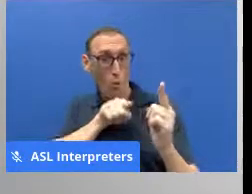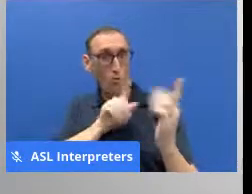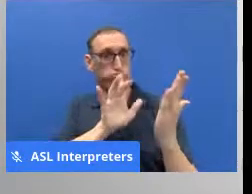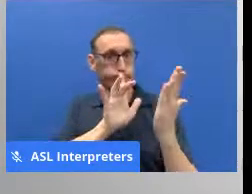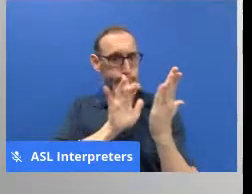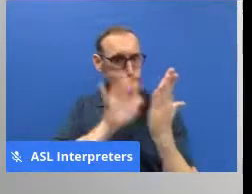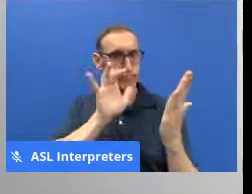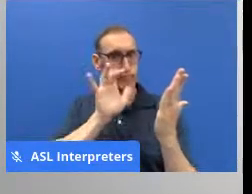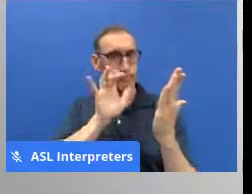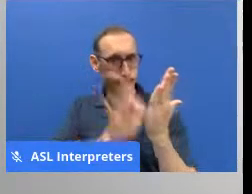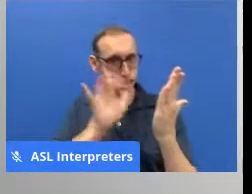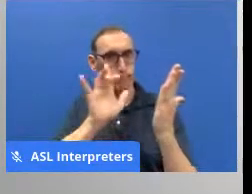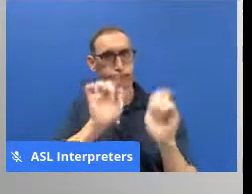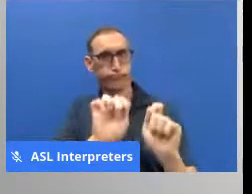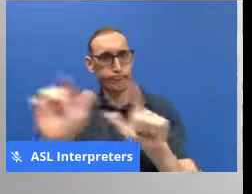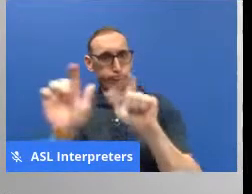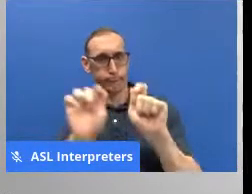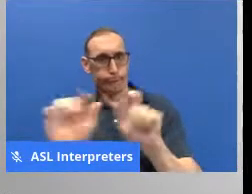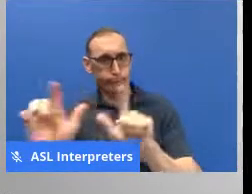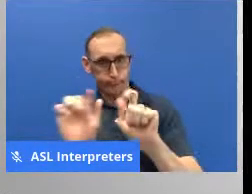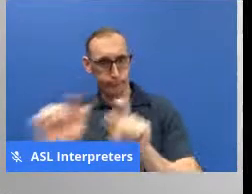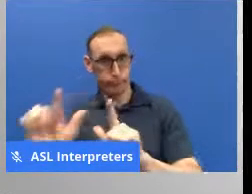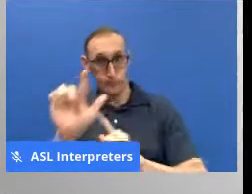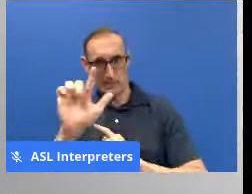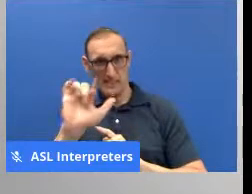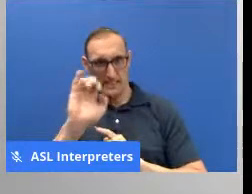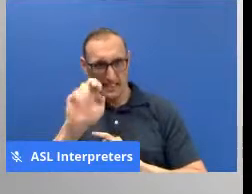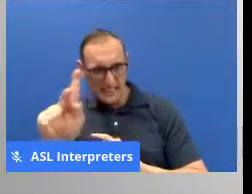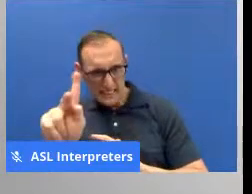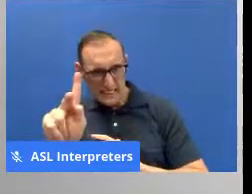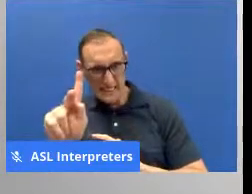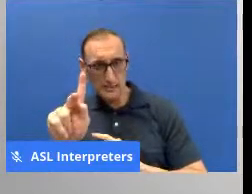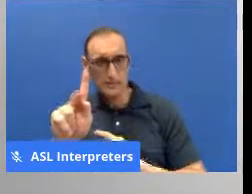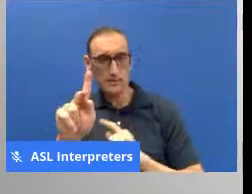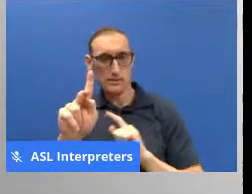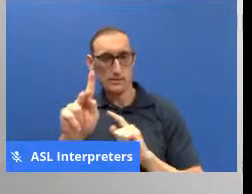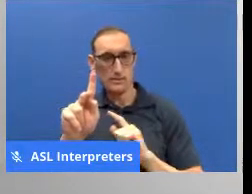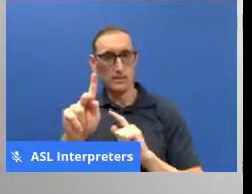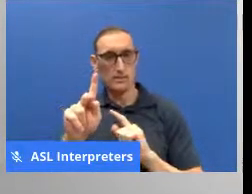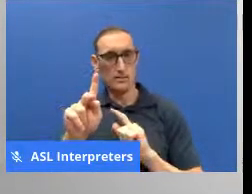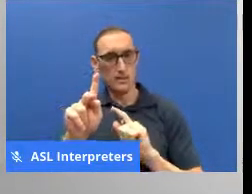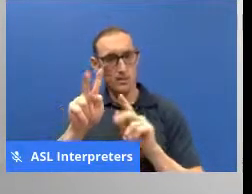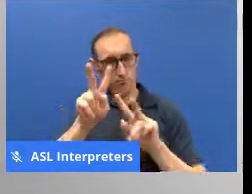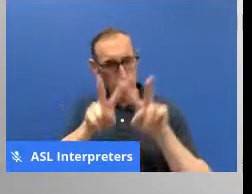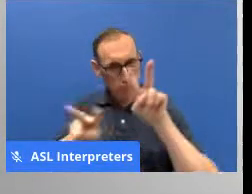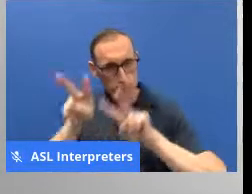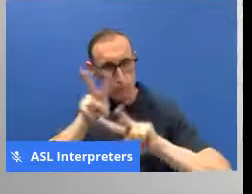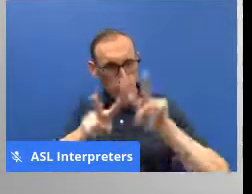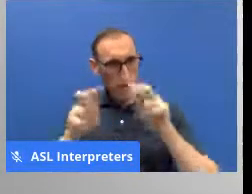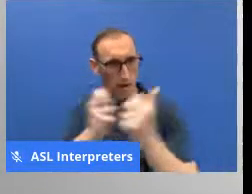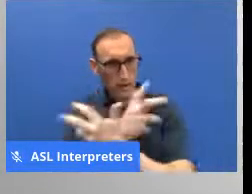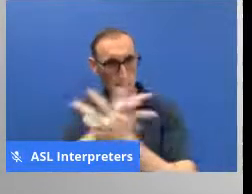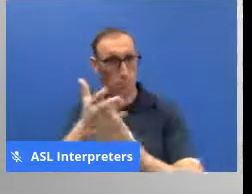were included in the report. And those are the things that the Cognia reviewers will be looking at as well. If you internalize what's